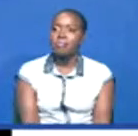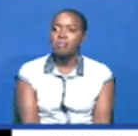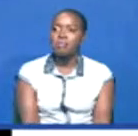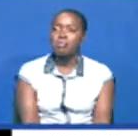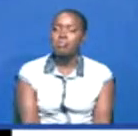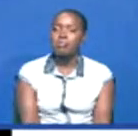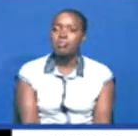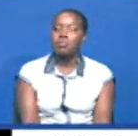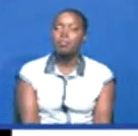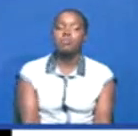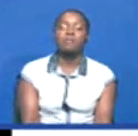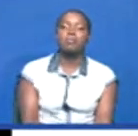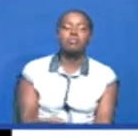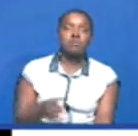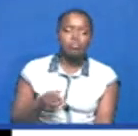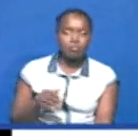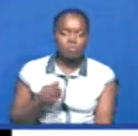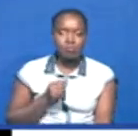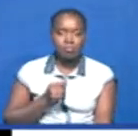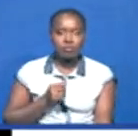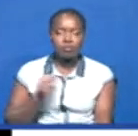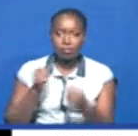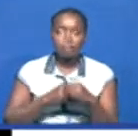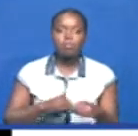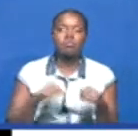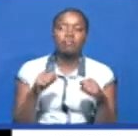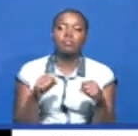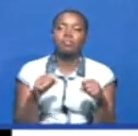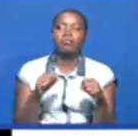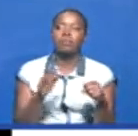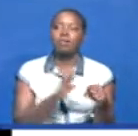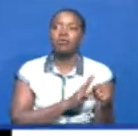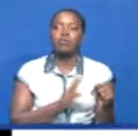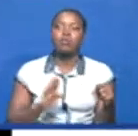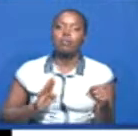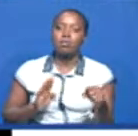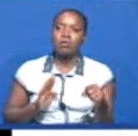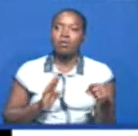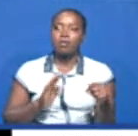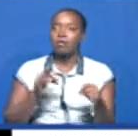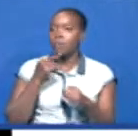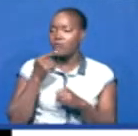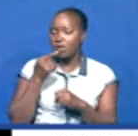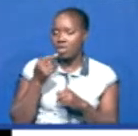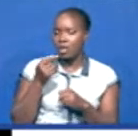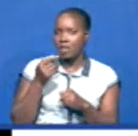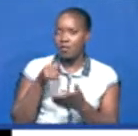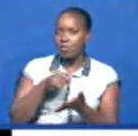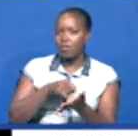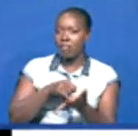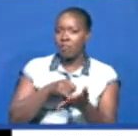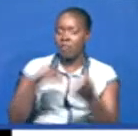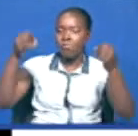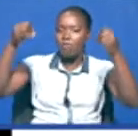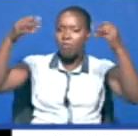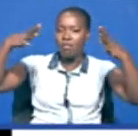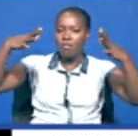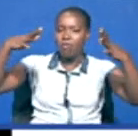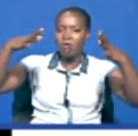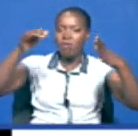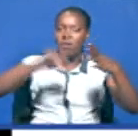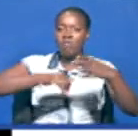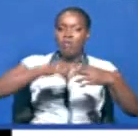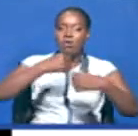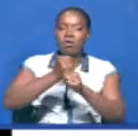Madam Flora, the chair of the board, you said it very clearly that we've made a